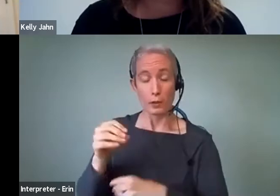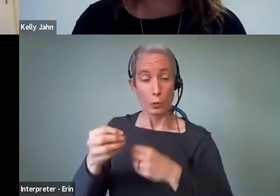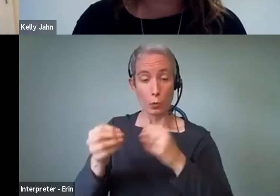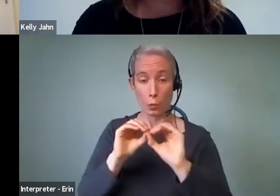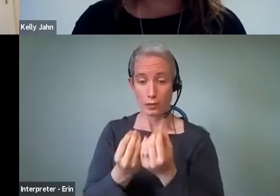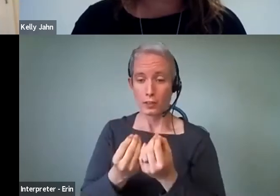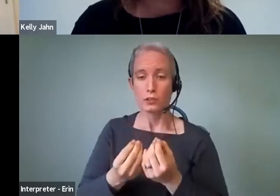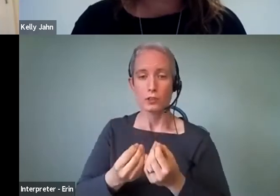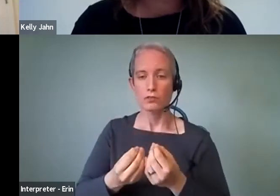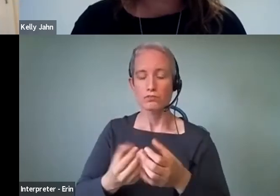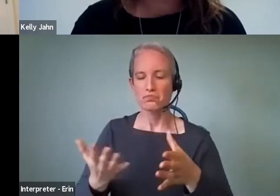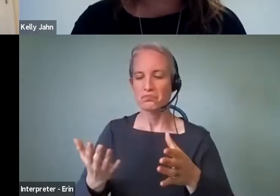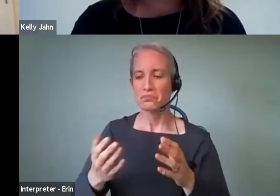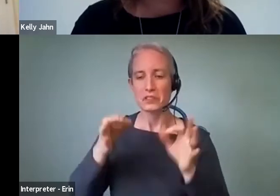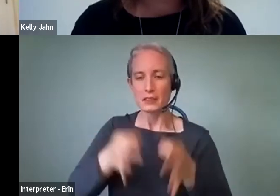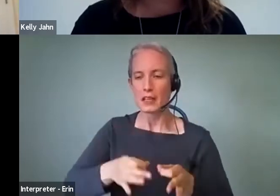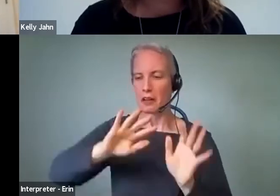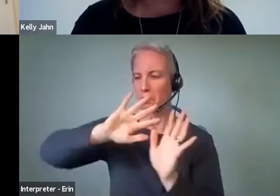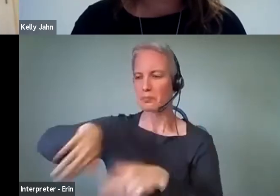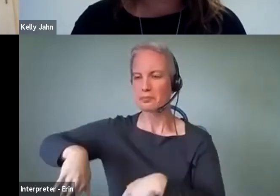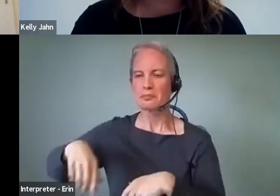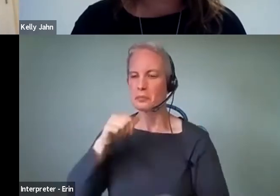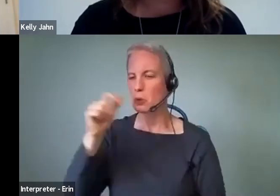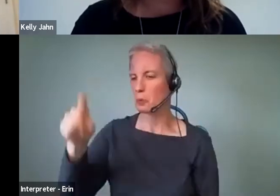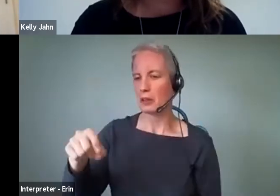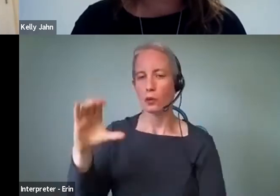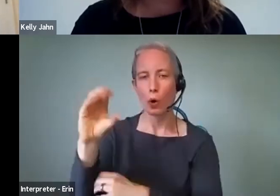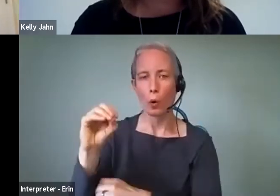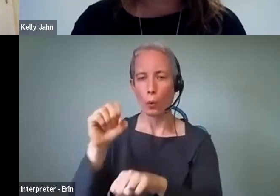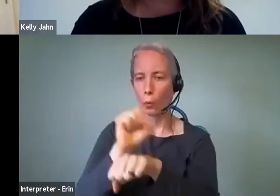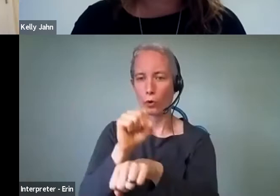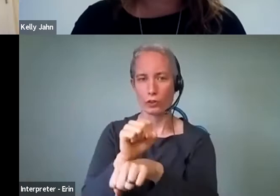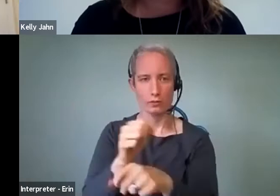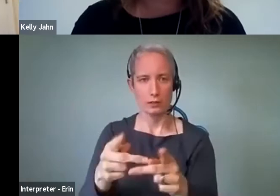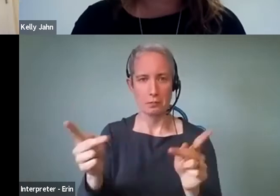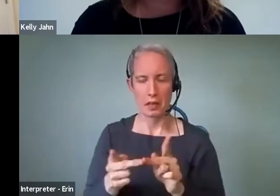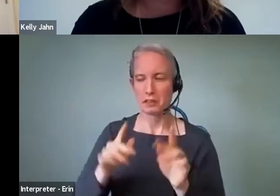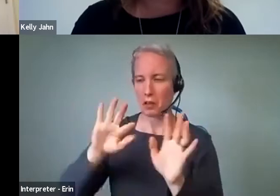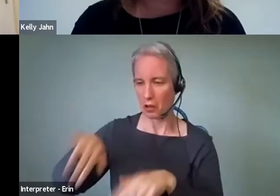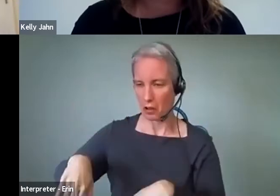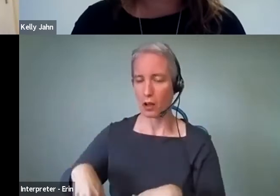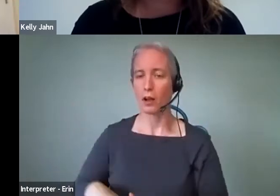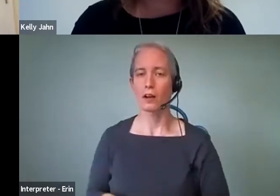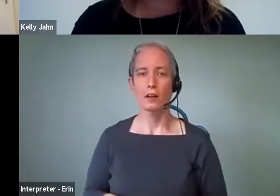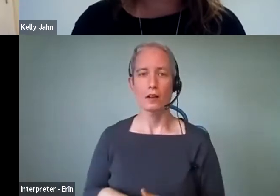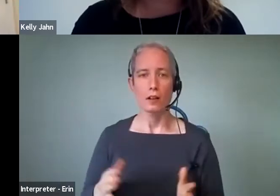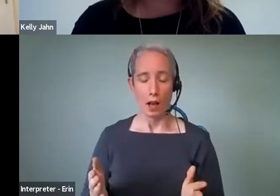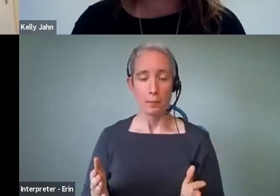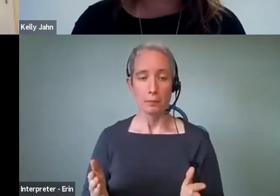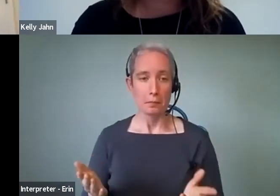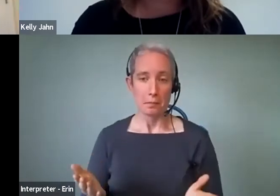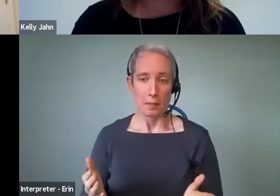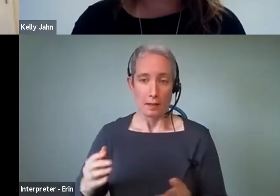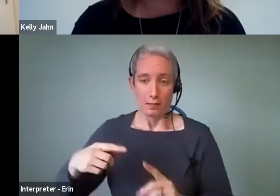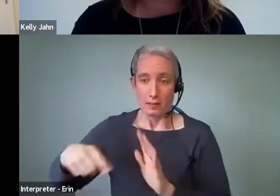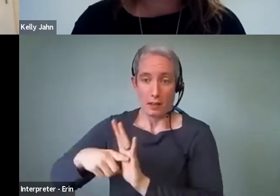those organizations report greater commitment to the company and are likely to stay longer with the company for co-working